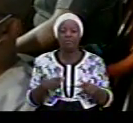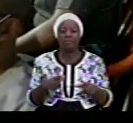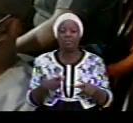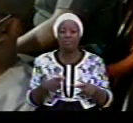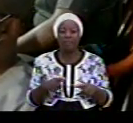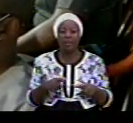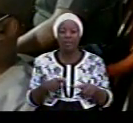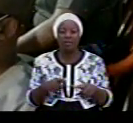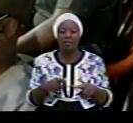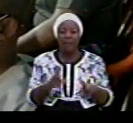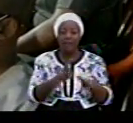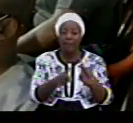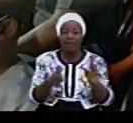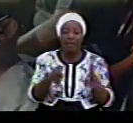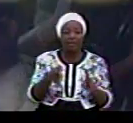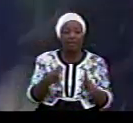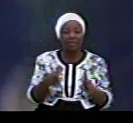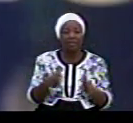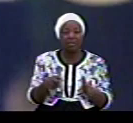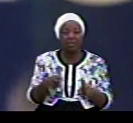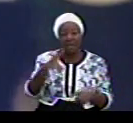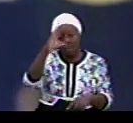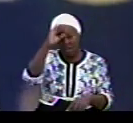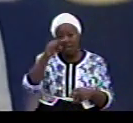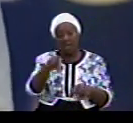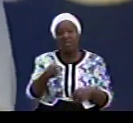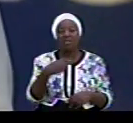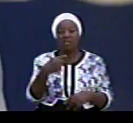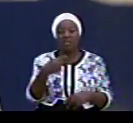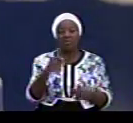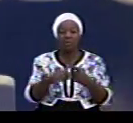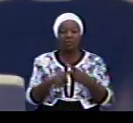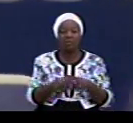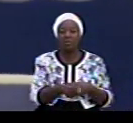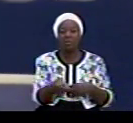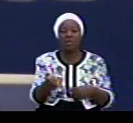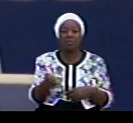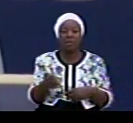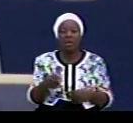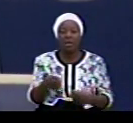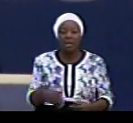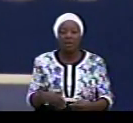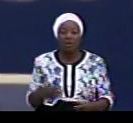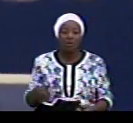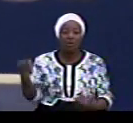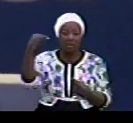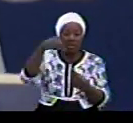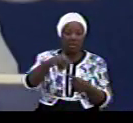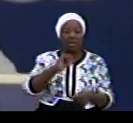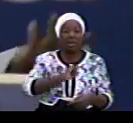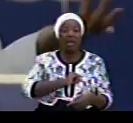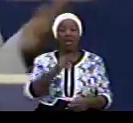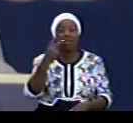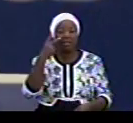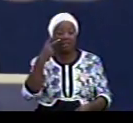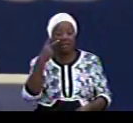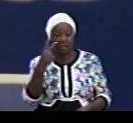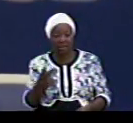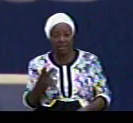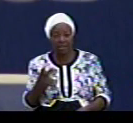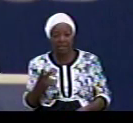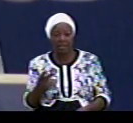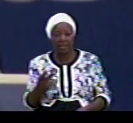But he said unto them, except I shall see in his